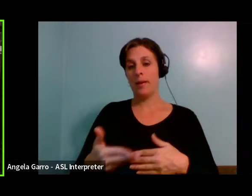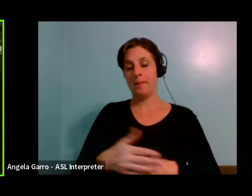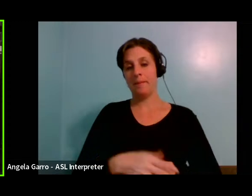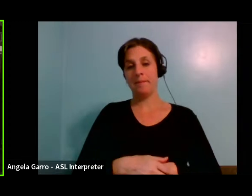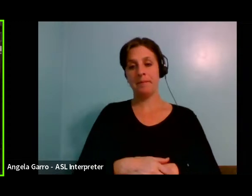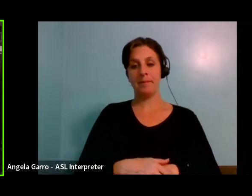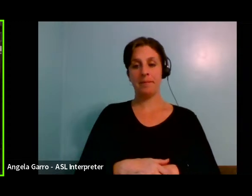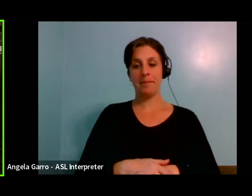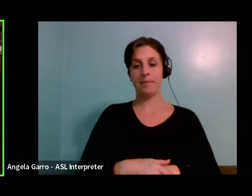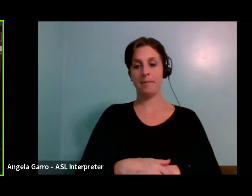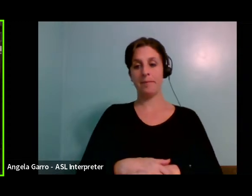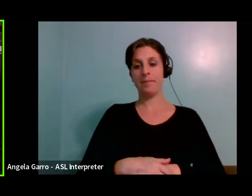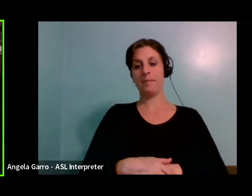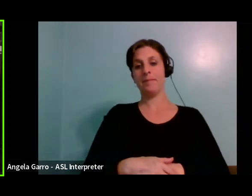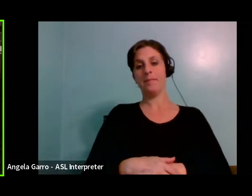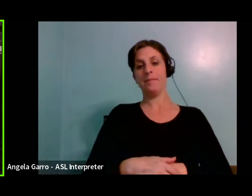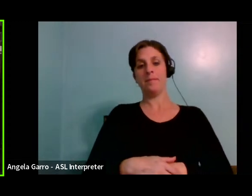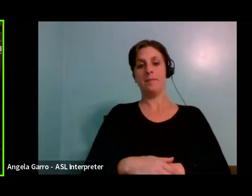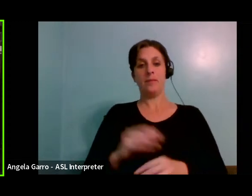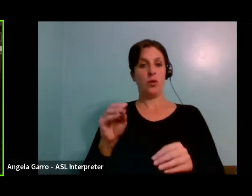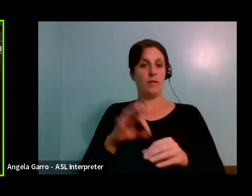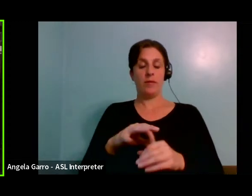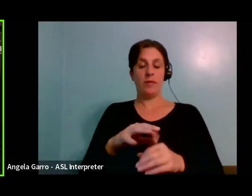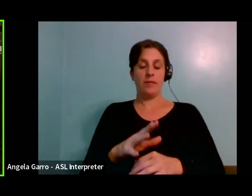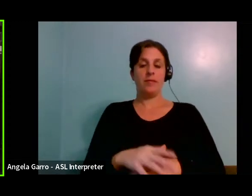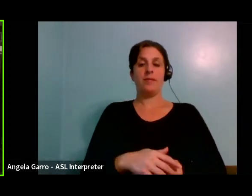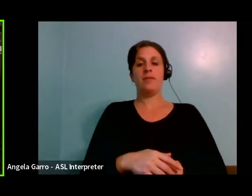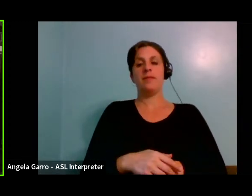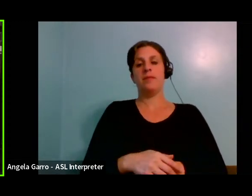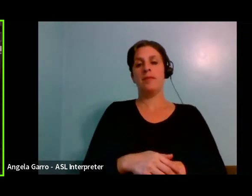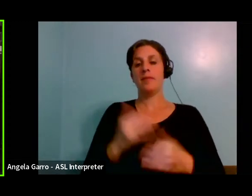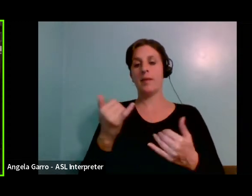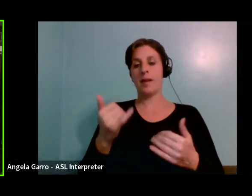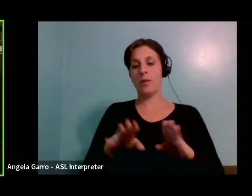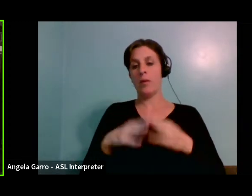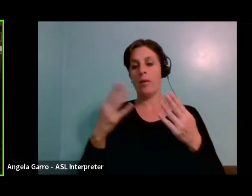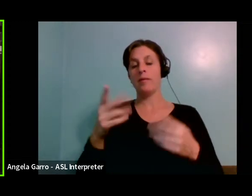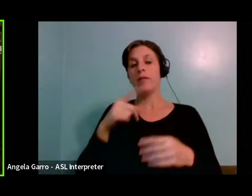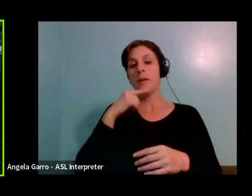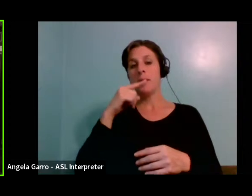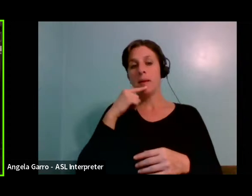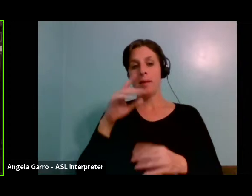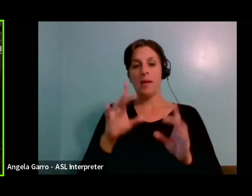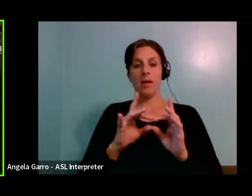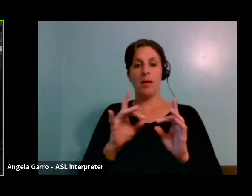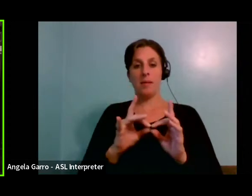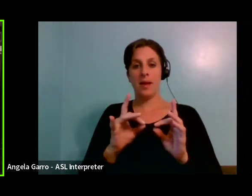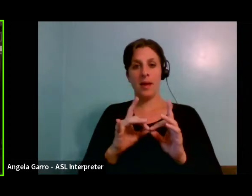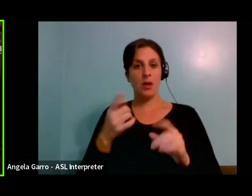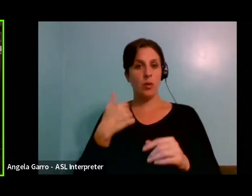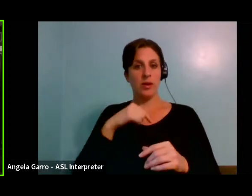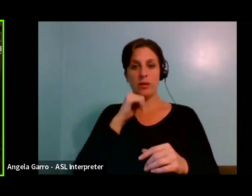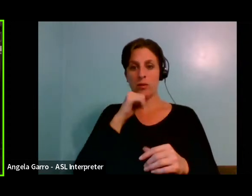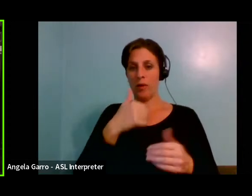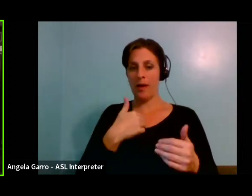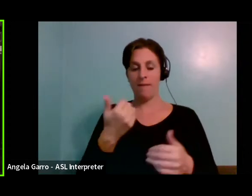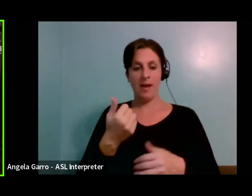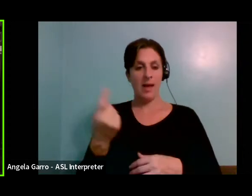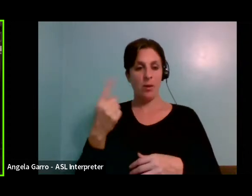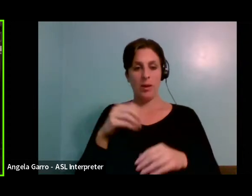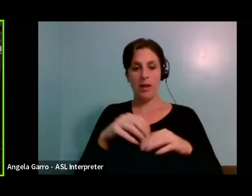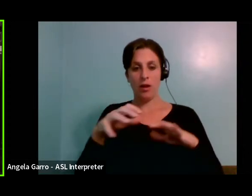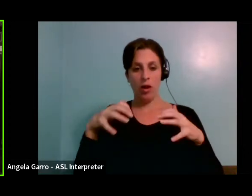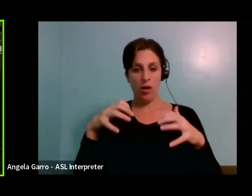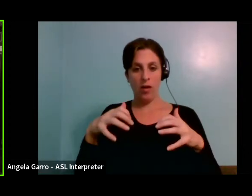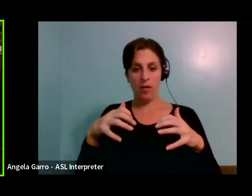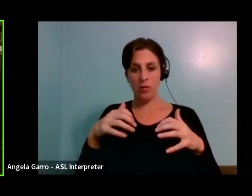Okay, there's no vote, right? So I'll open up for public comment. We don't have anybody in the audience, or do we have